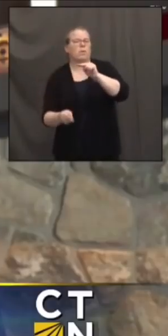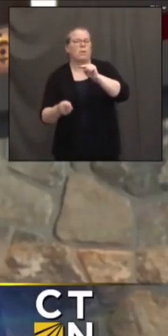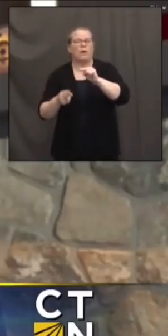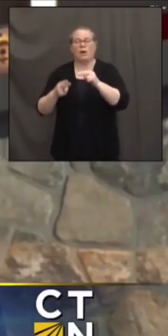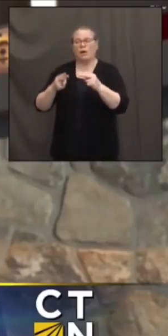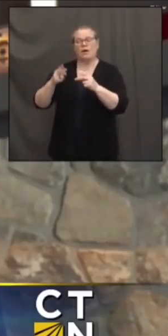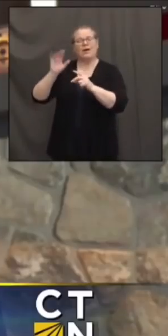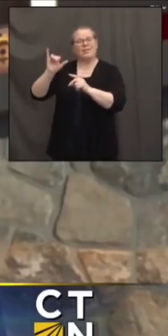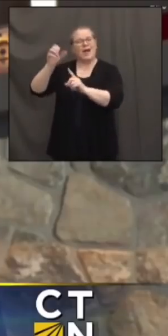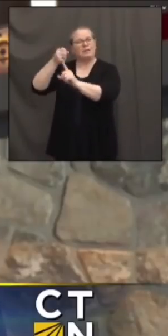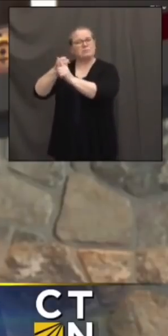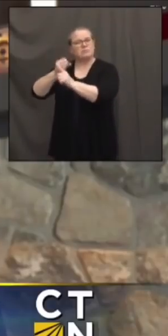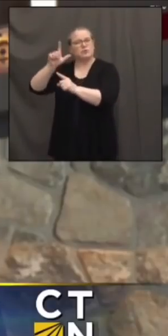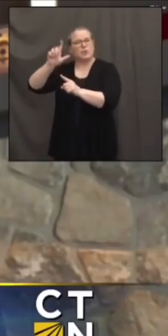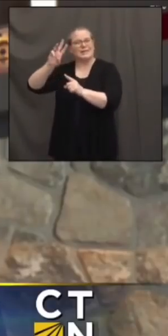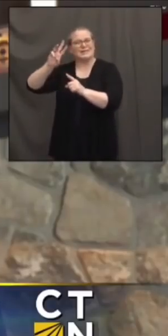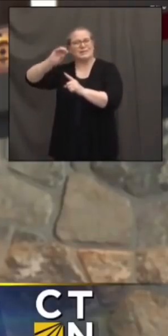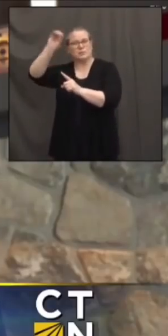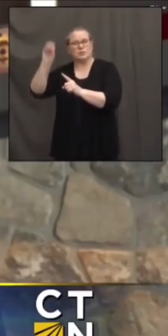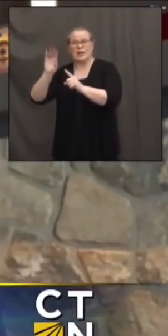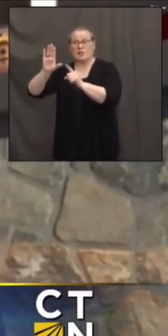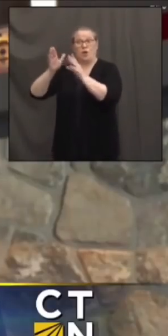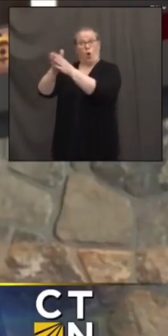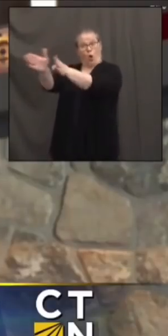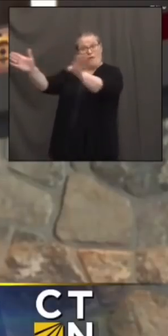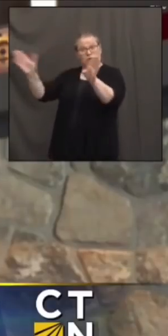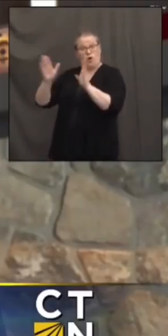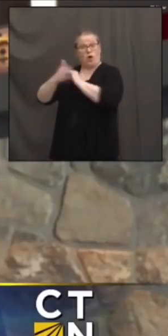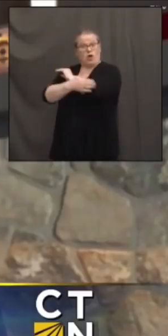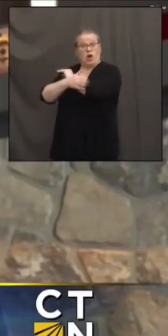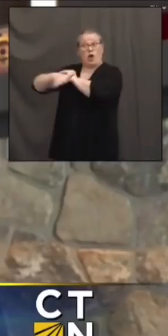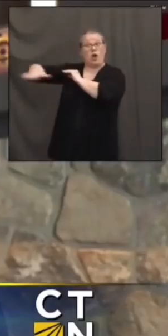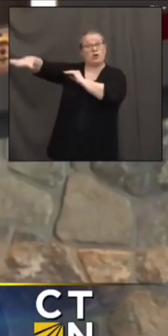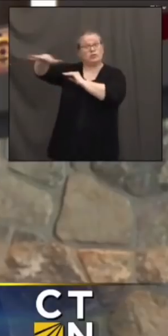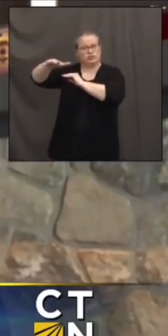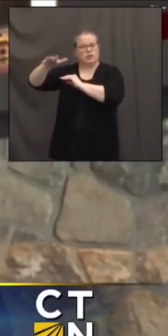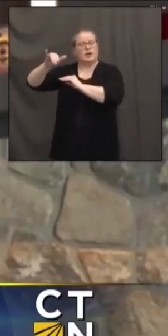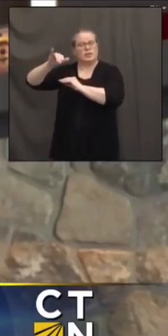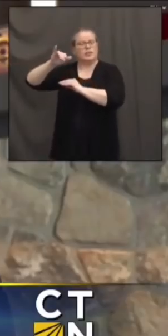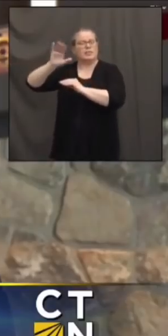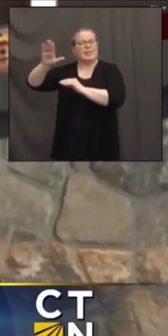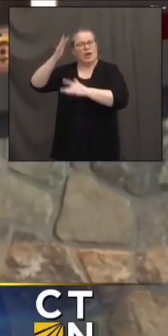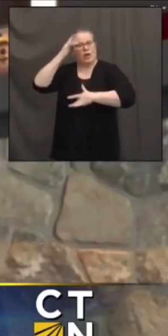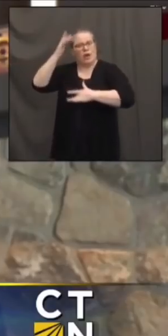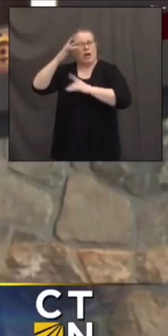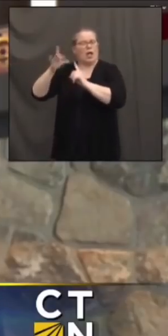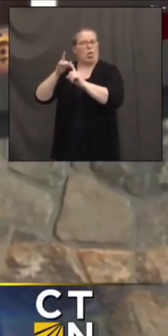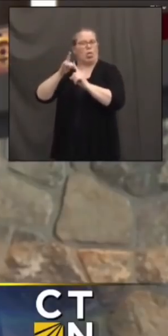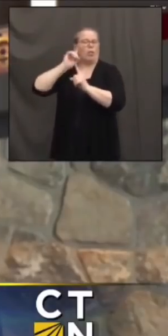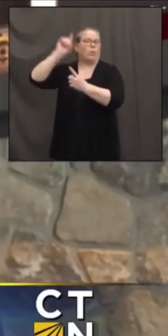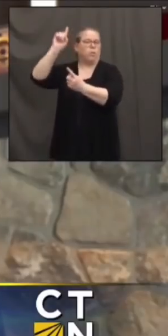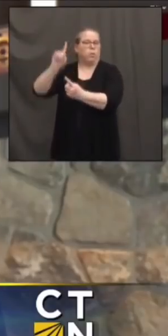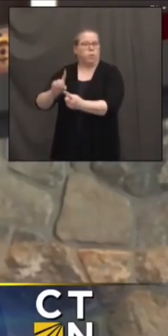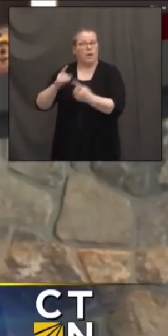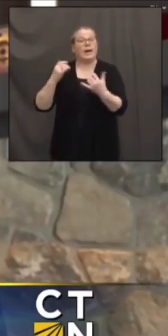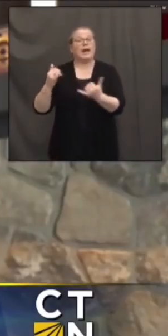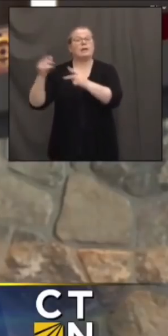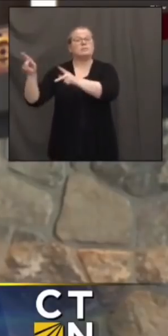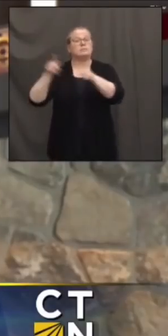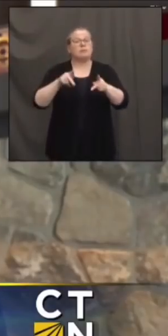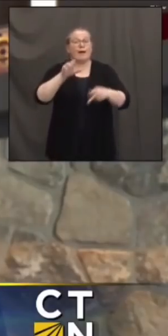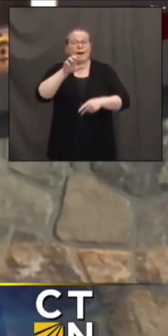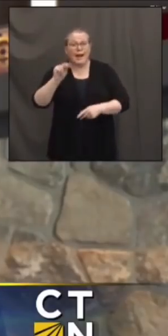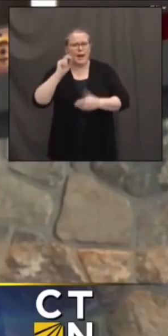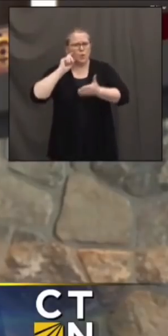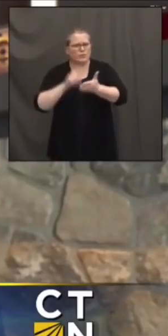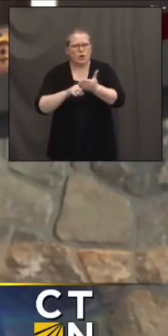state. And so I think you're going to start to see the declines accelerate in the state. And you know, my view has been all along that as we get